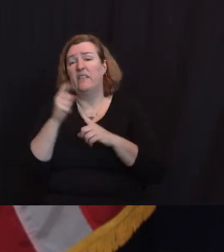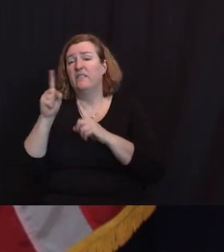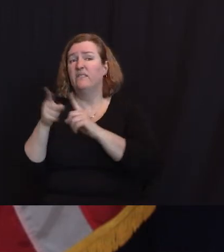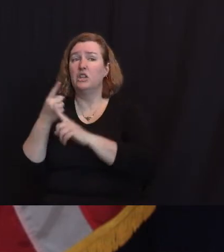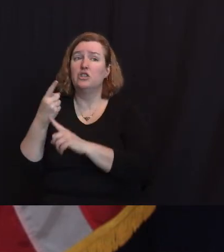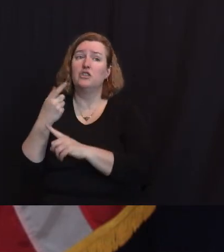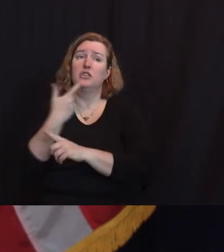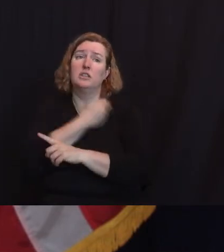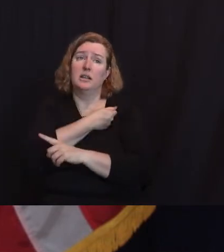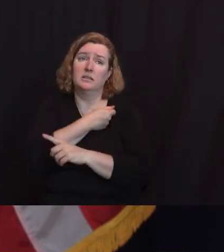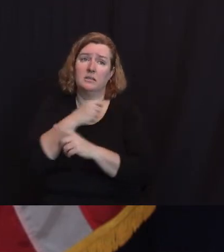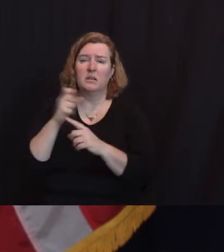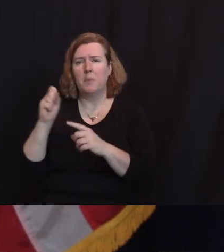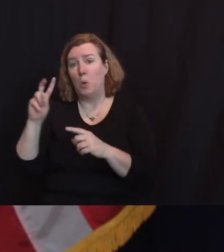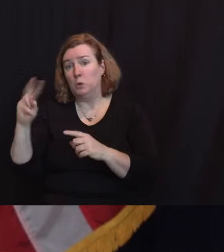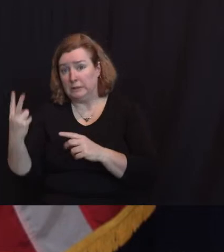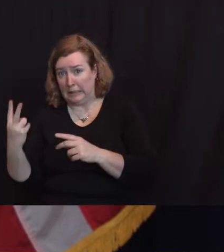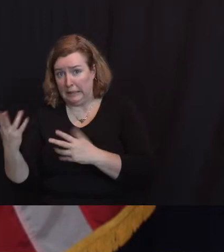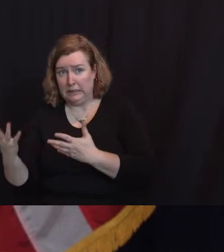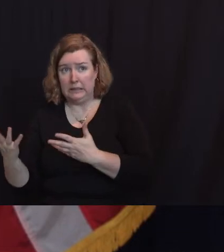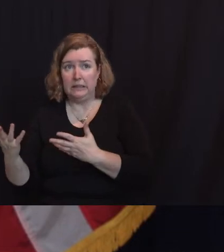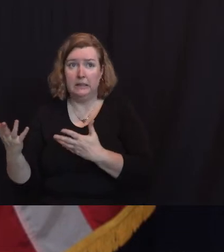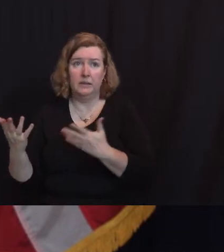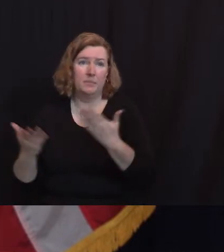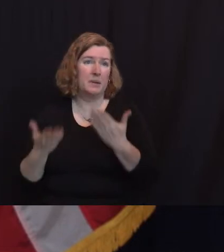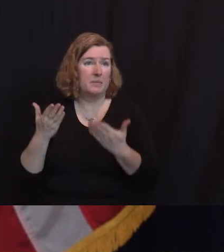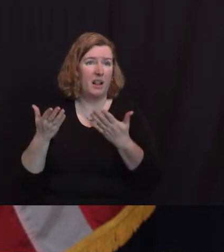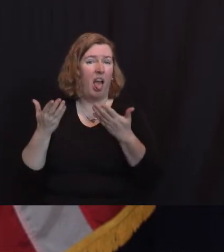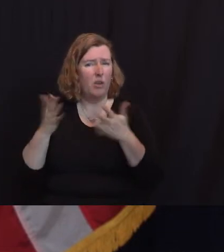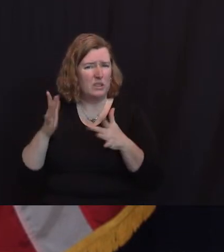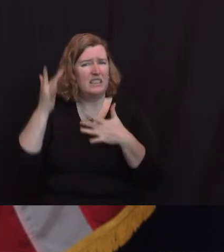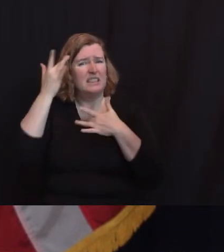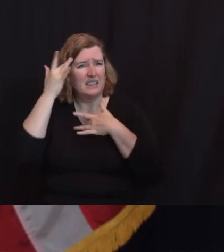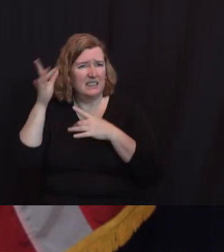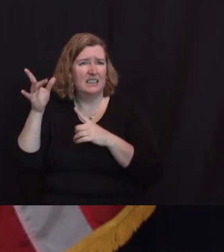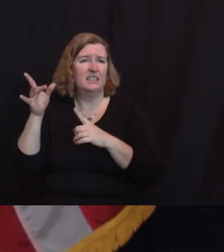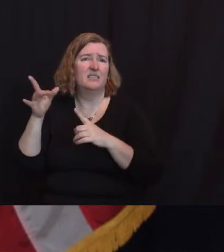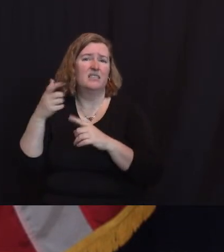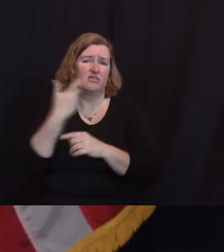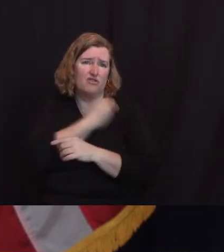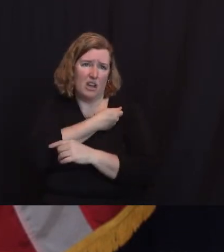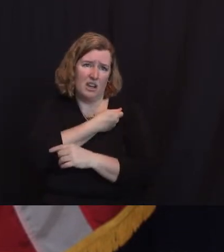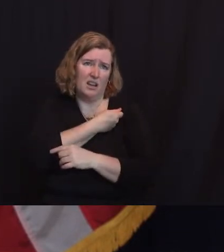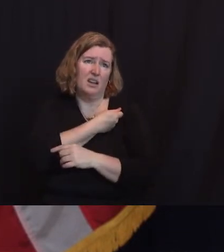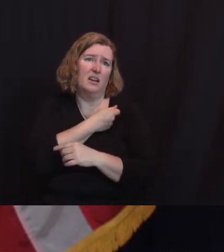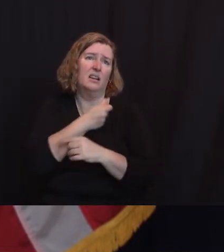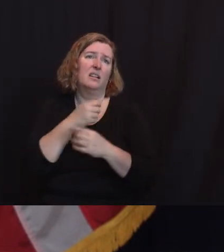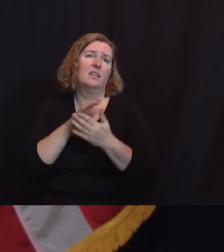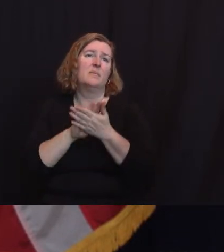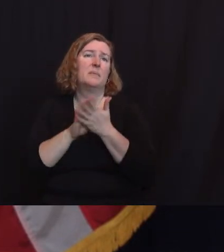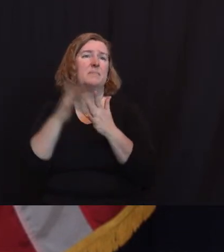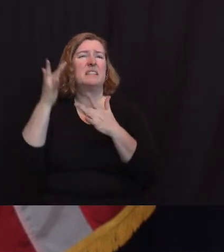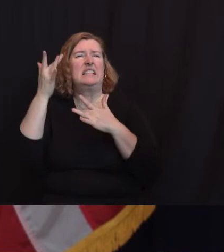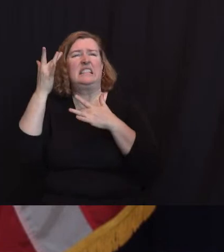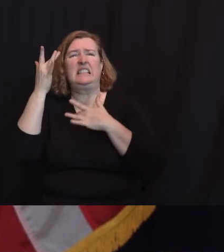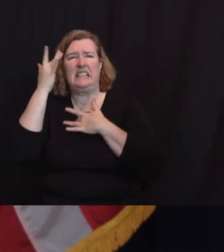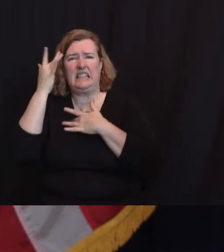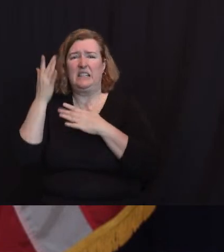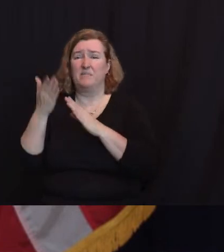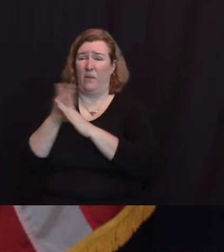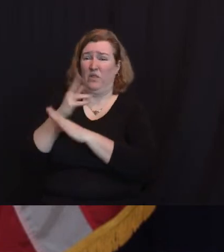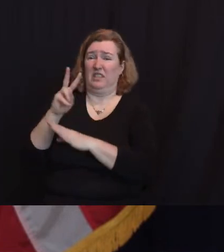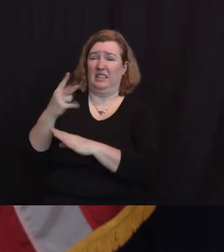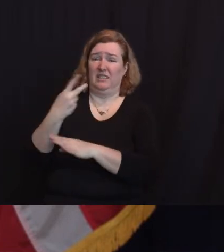2-dose series and maybe were already infected when they got their first dose and then became ill before they got their second dose. As far